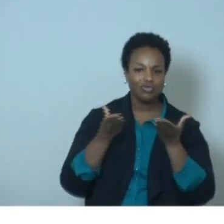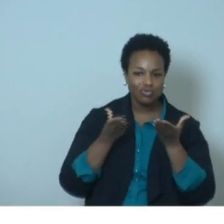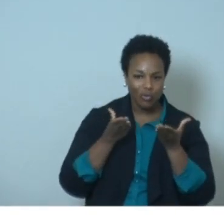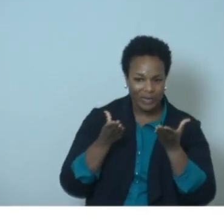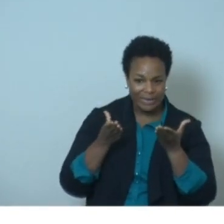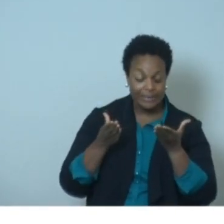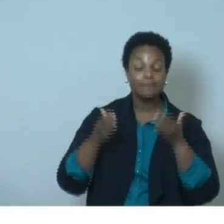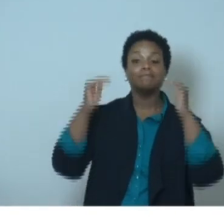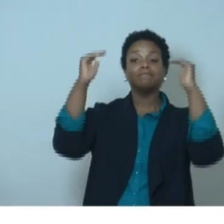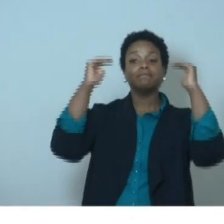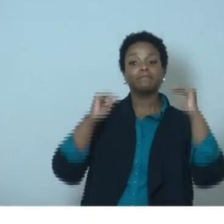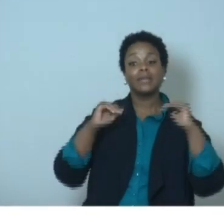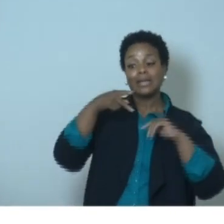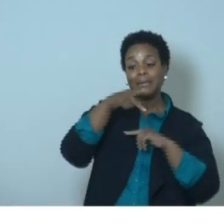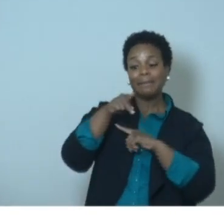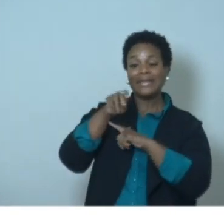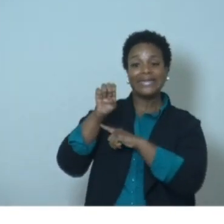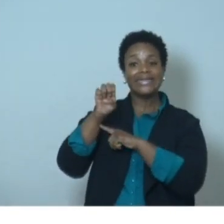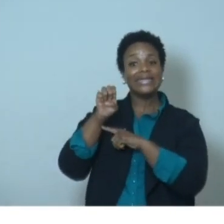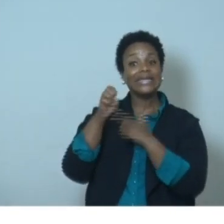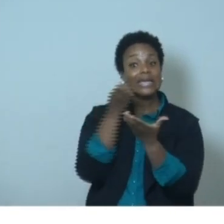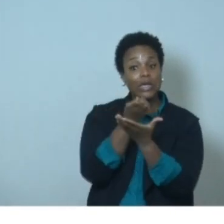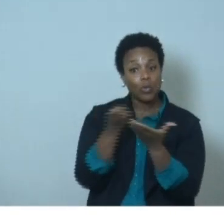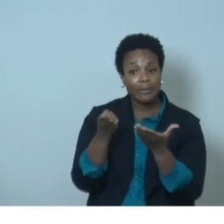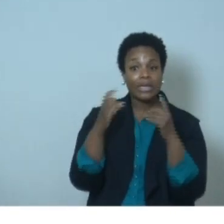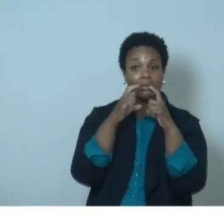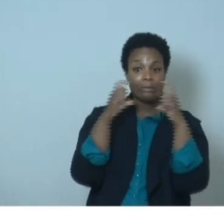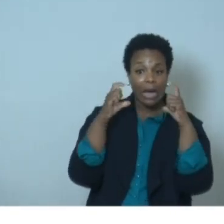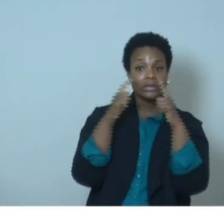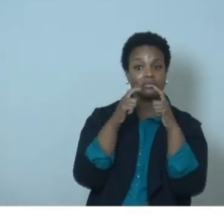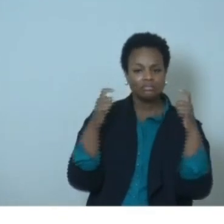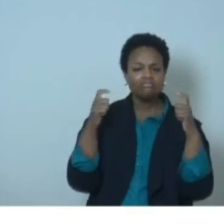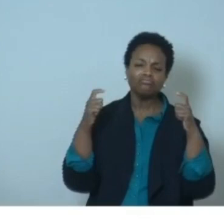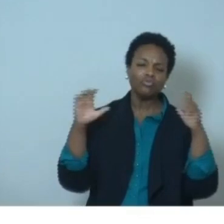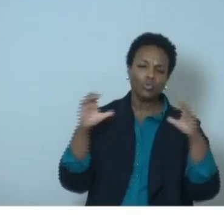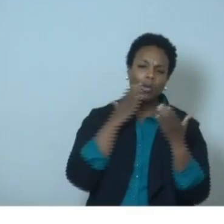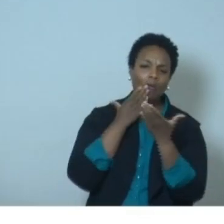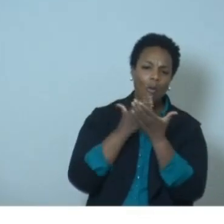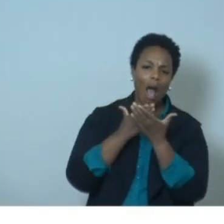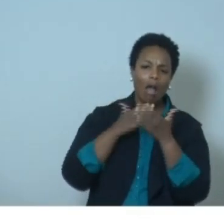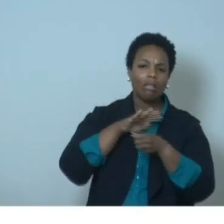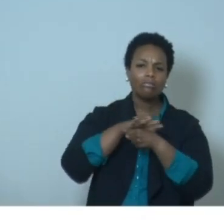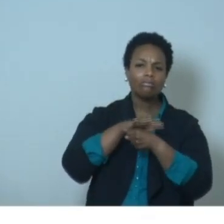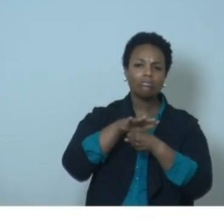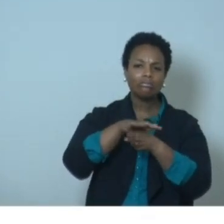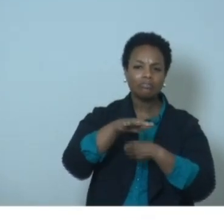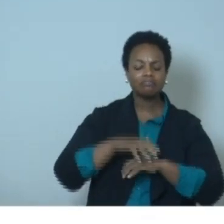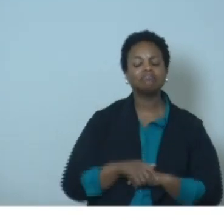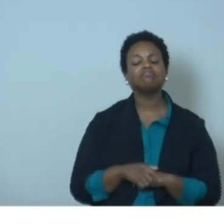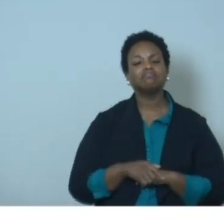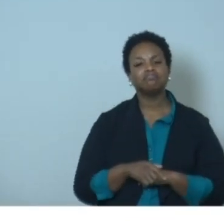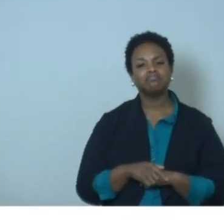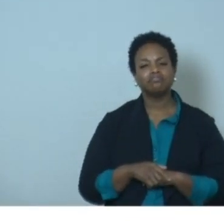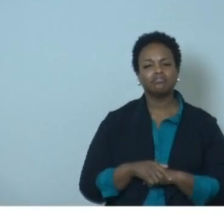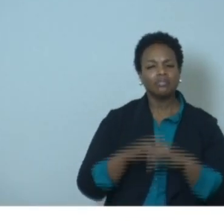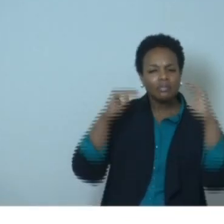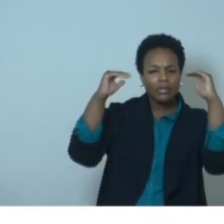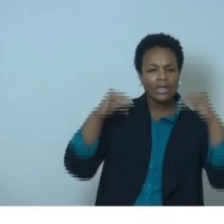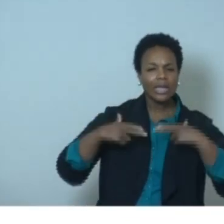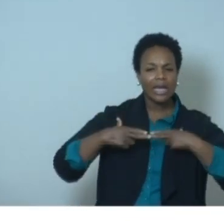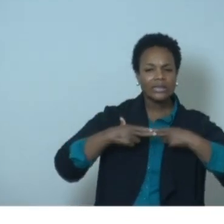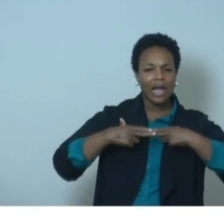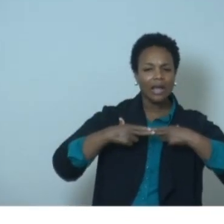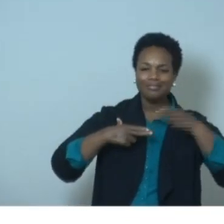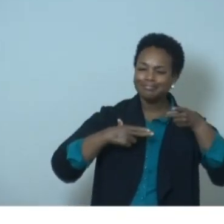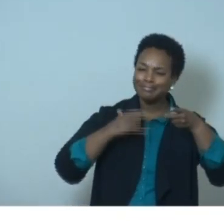we're doing well with as well. Now if we go to the next slide that has the little, no, not that one.